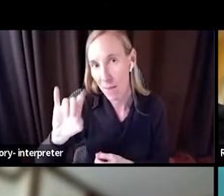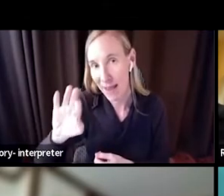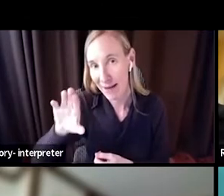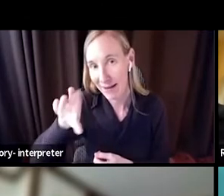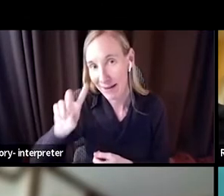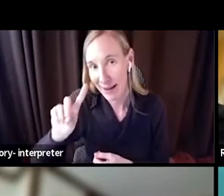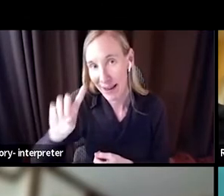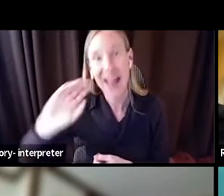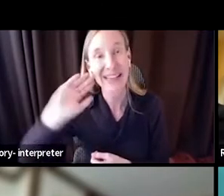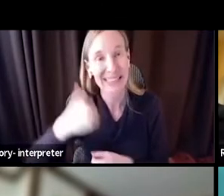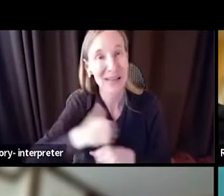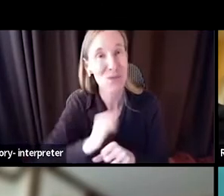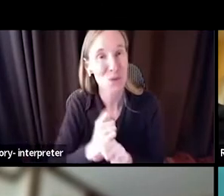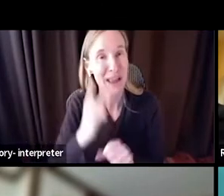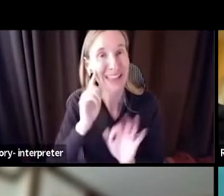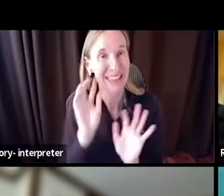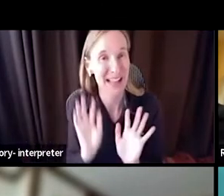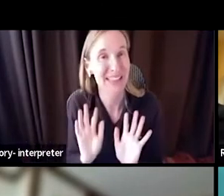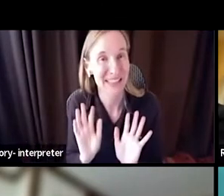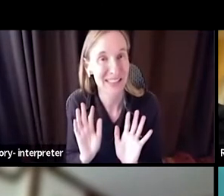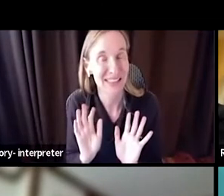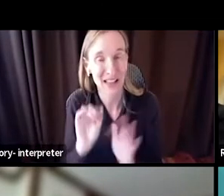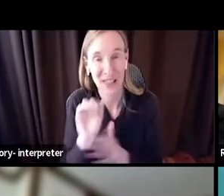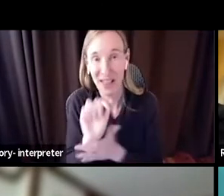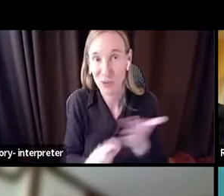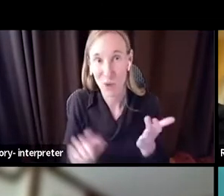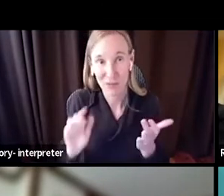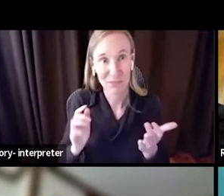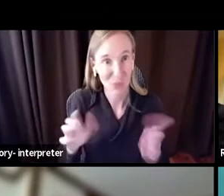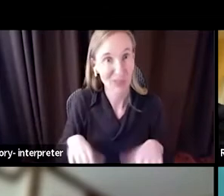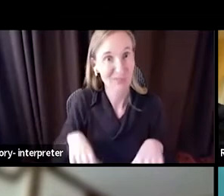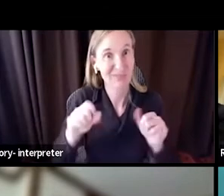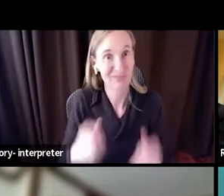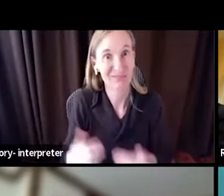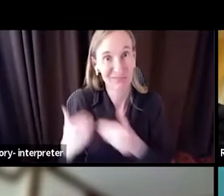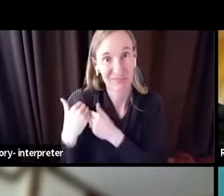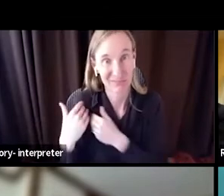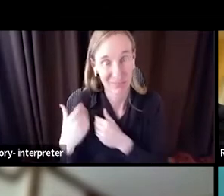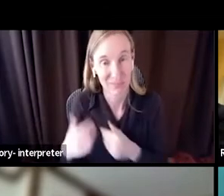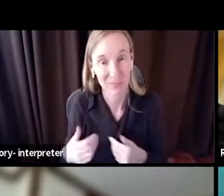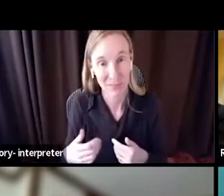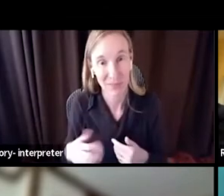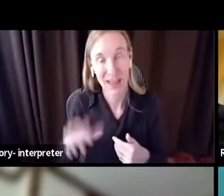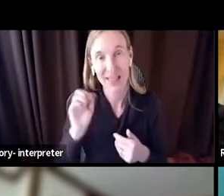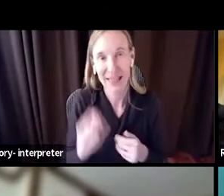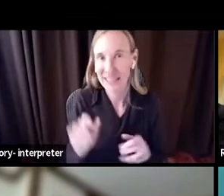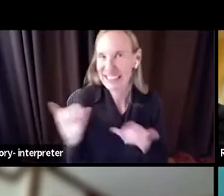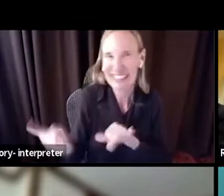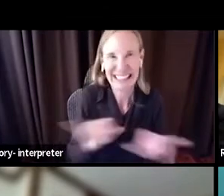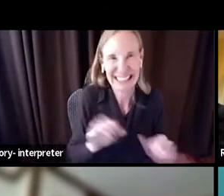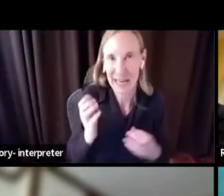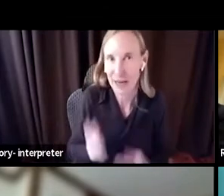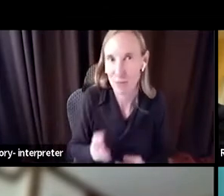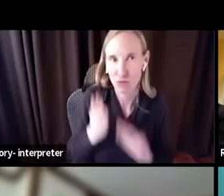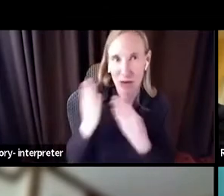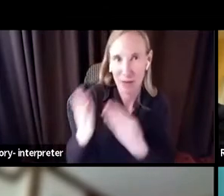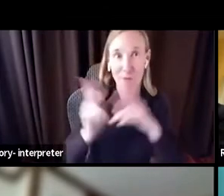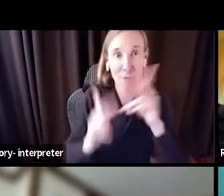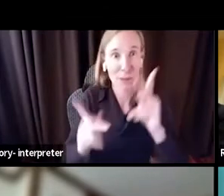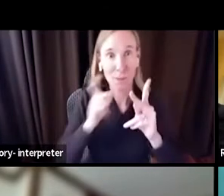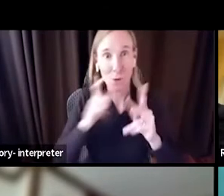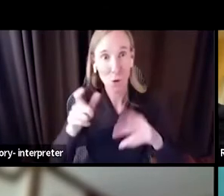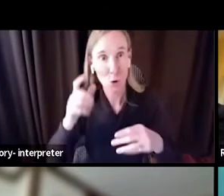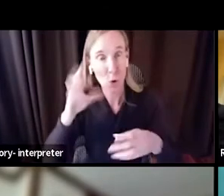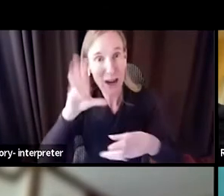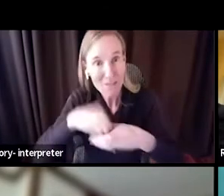in this situation. So that's what we did. And that was also based on the recommendation of interested parties.